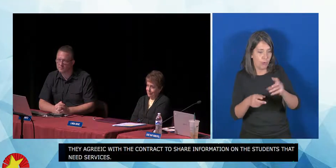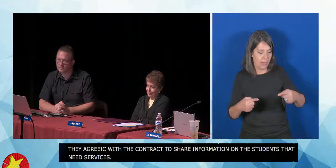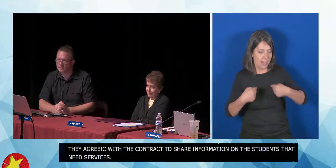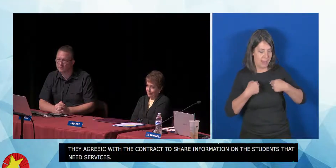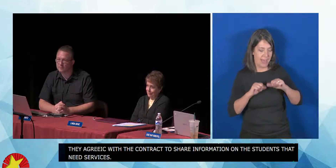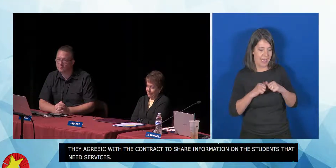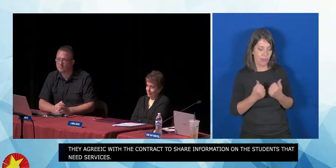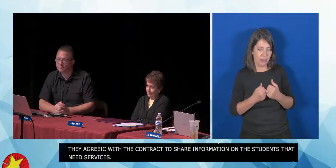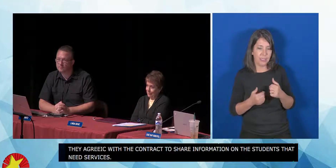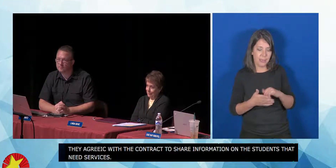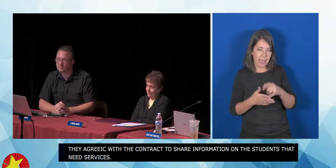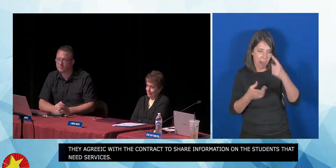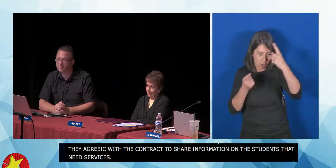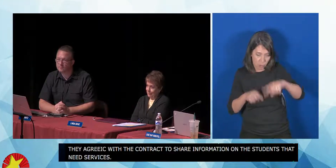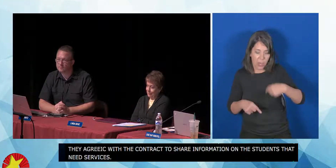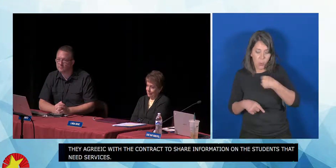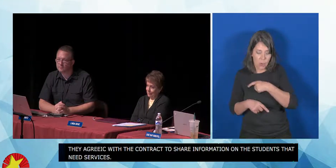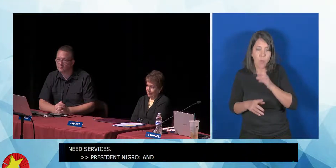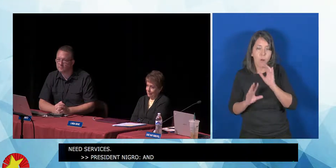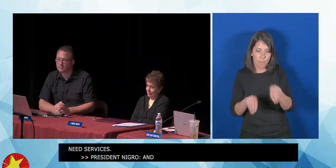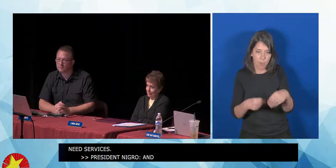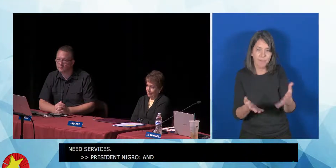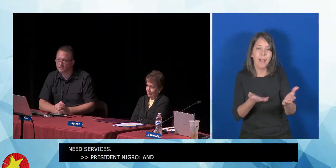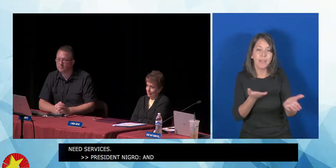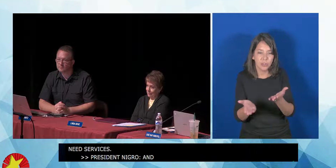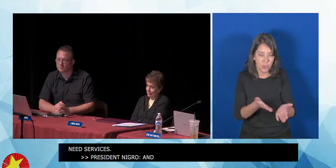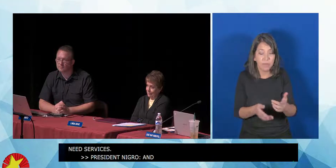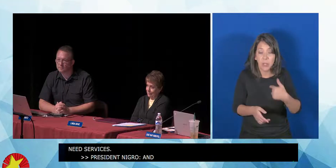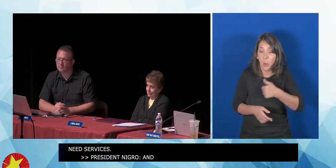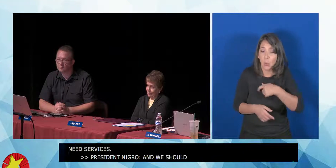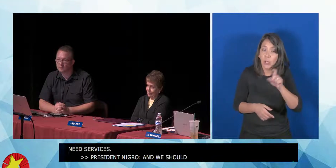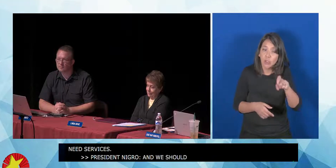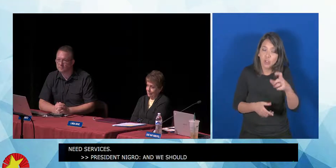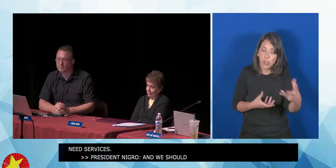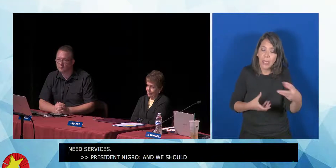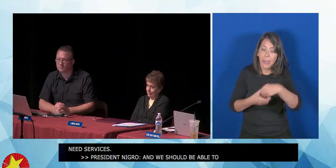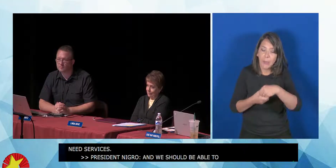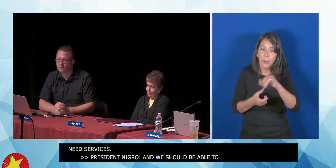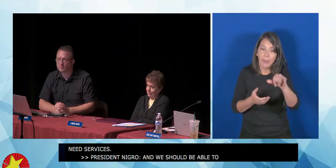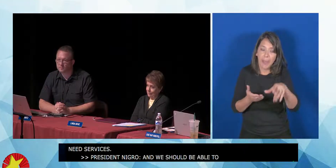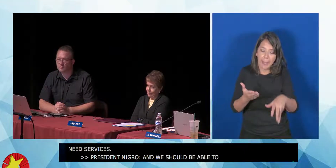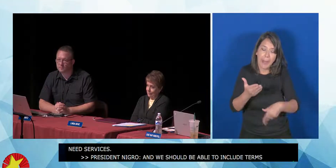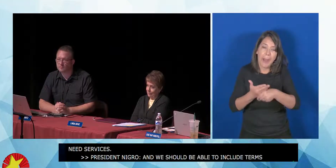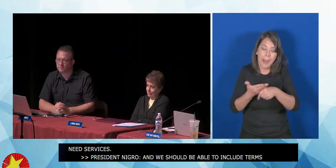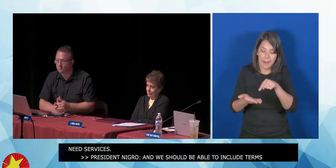those services. So we should be able to include terms like that in the future.